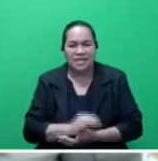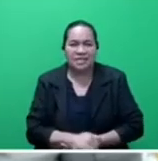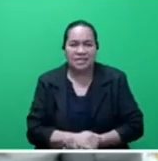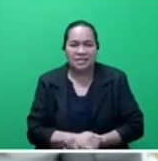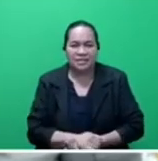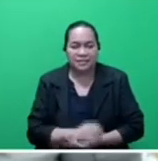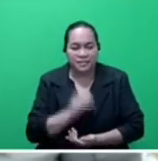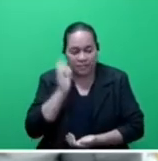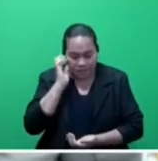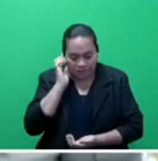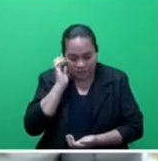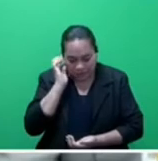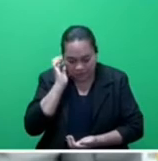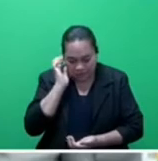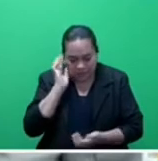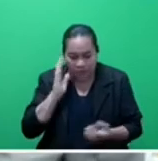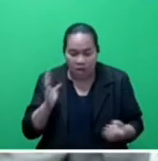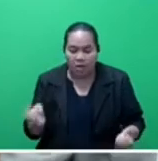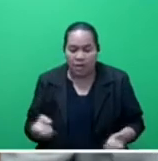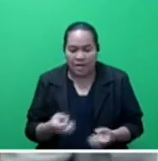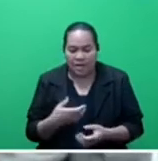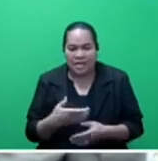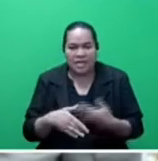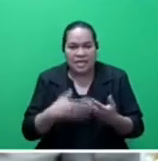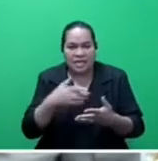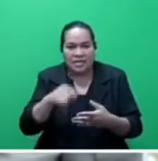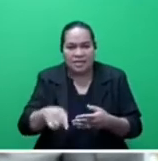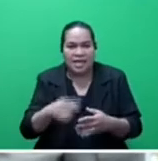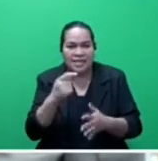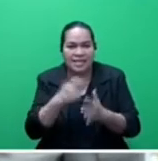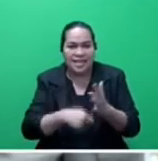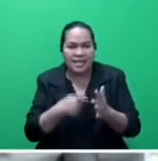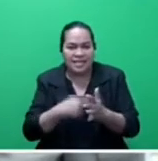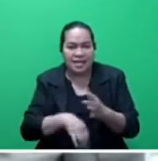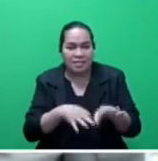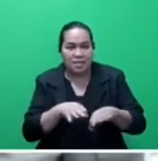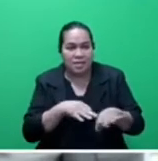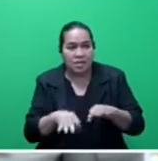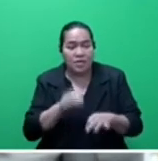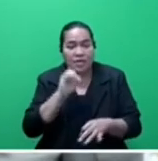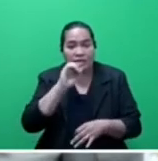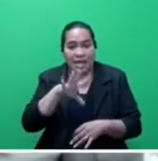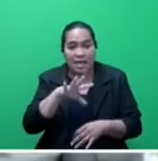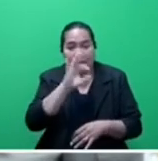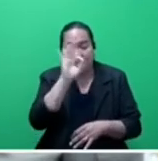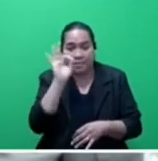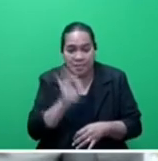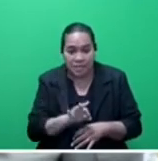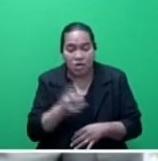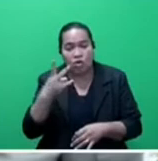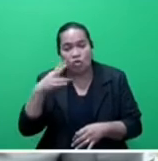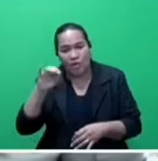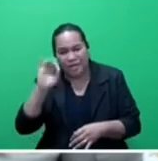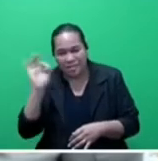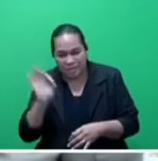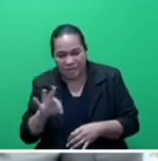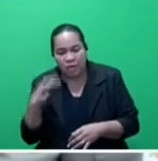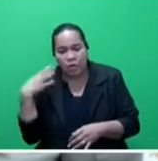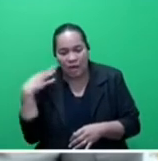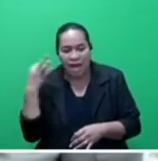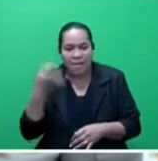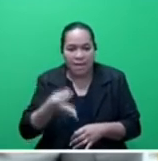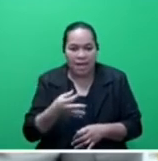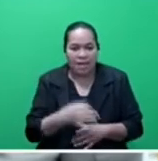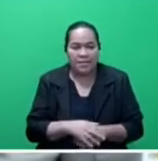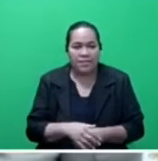This encourages lots of tax planning, whether the capital gains tax of 10% or the income tax of 20% apply. Tax